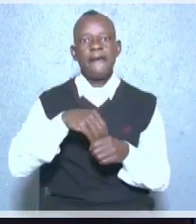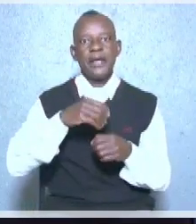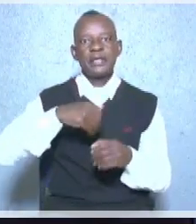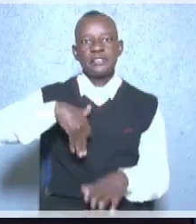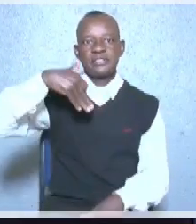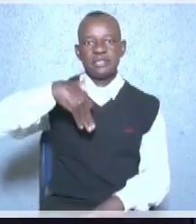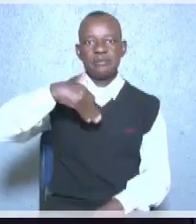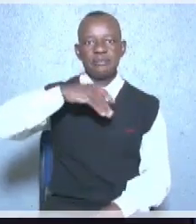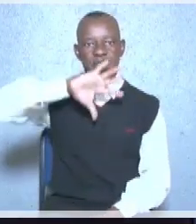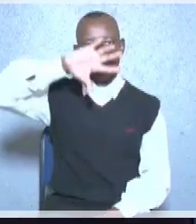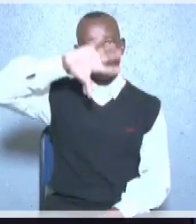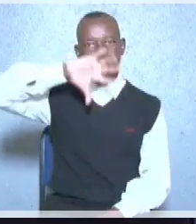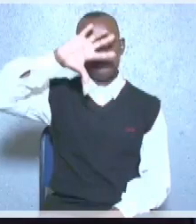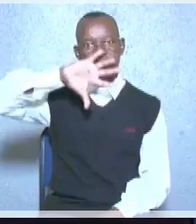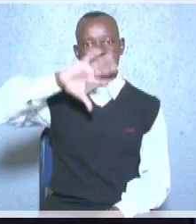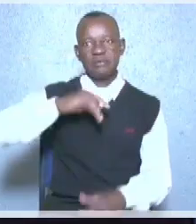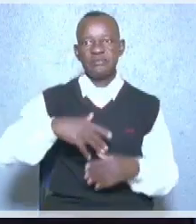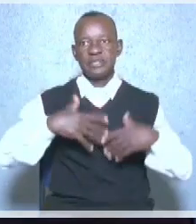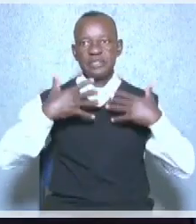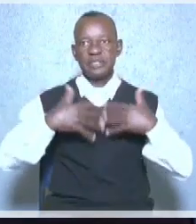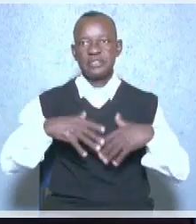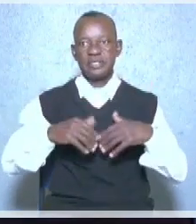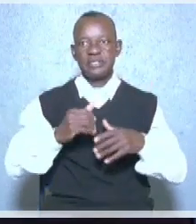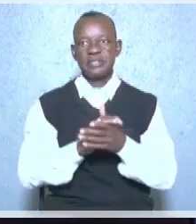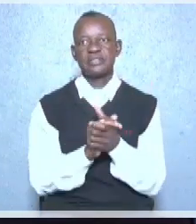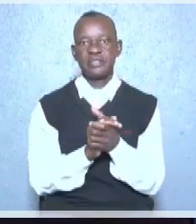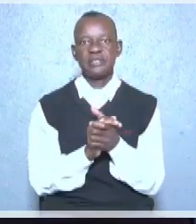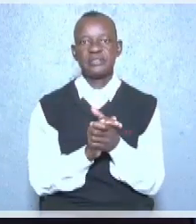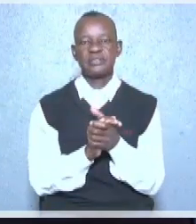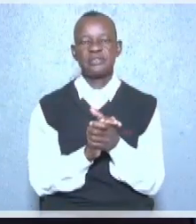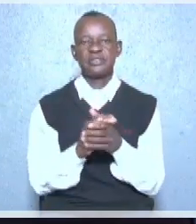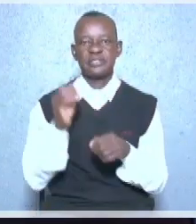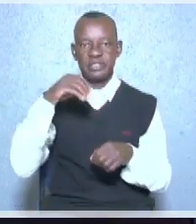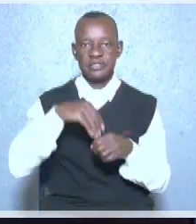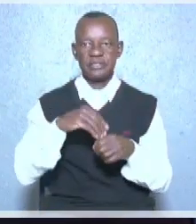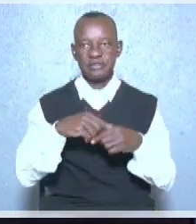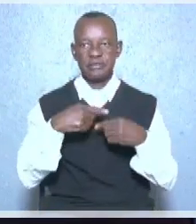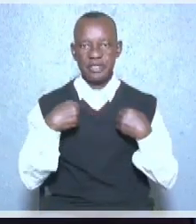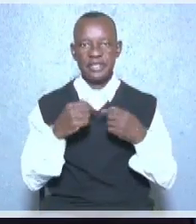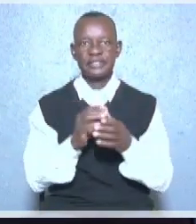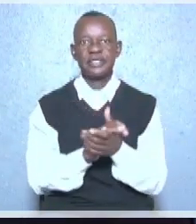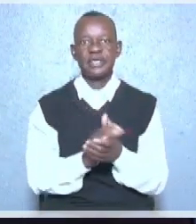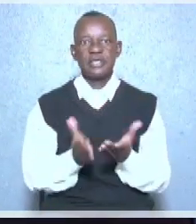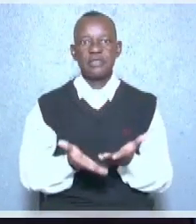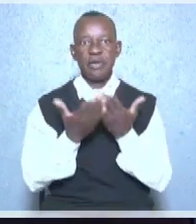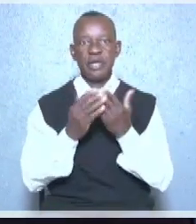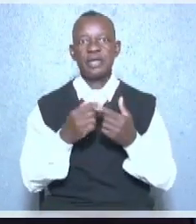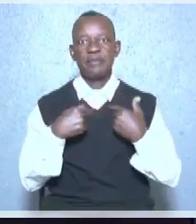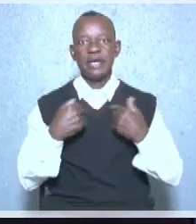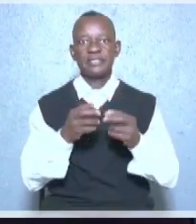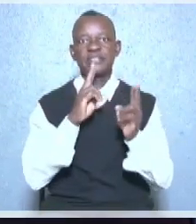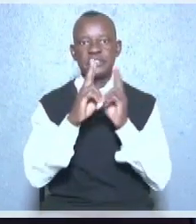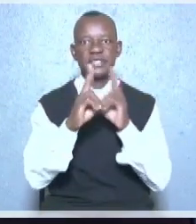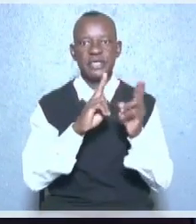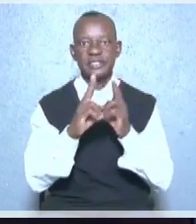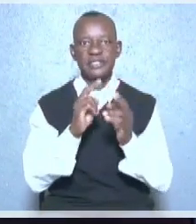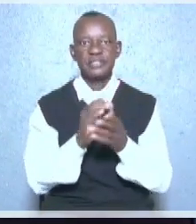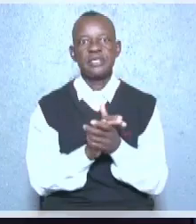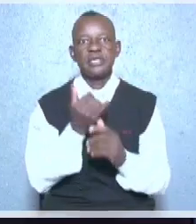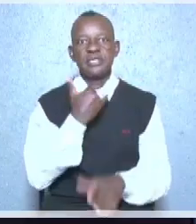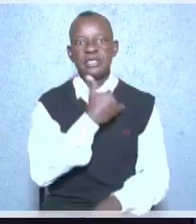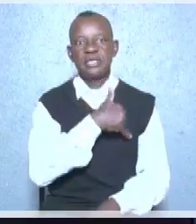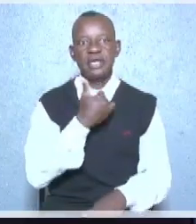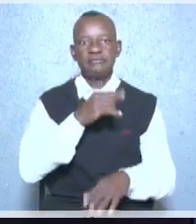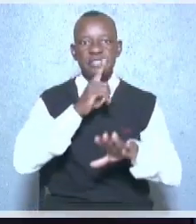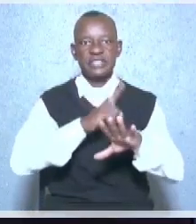an actor, director, and writer, joining us to reflect on Dr. Nujoma's impact on the Namibian film industry and